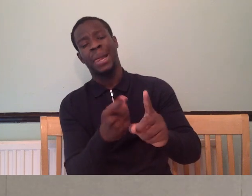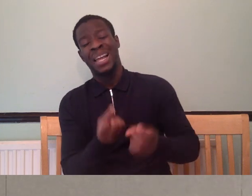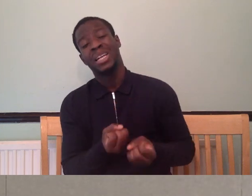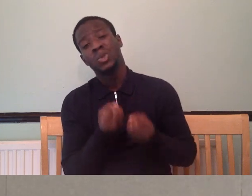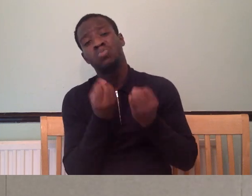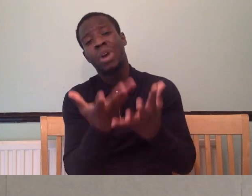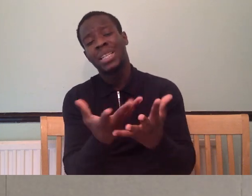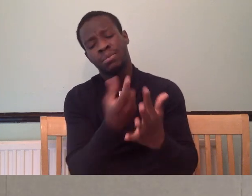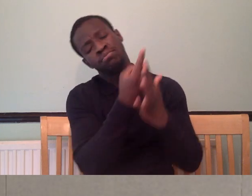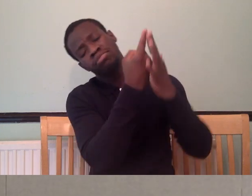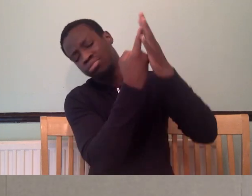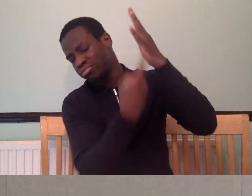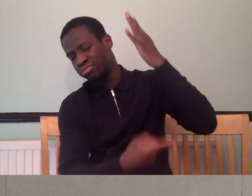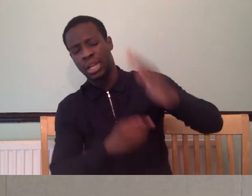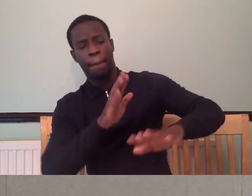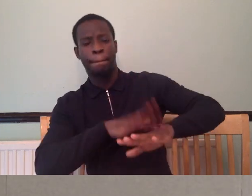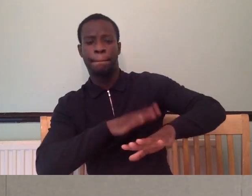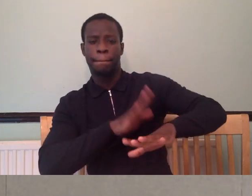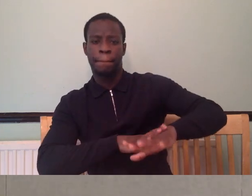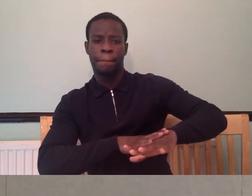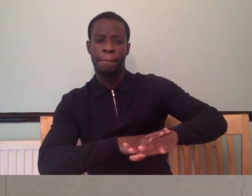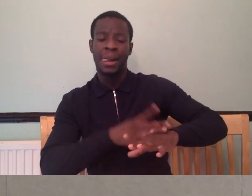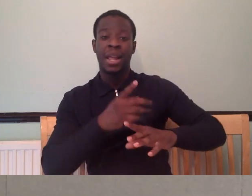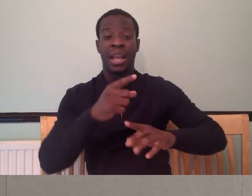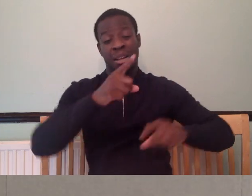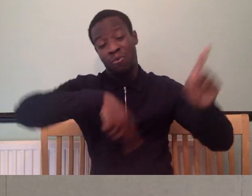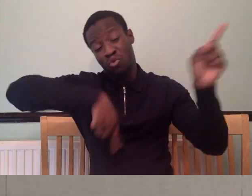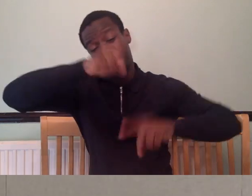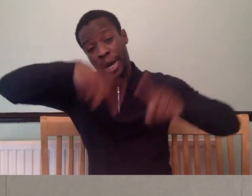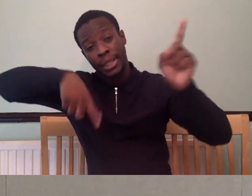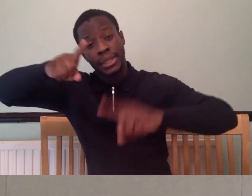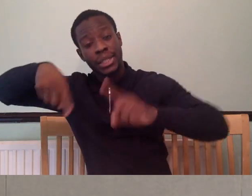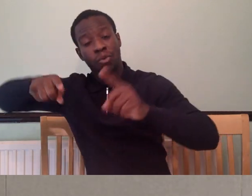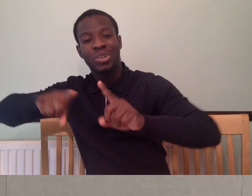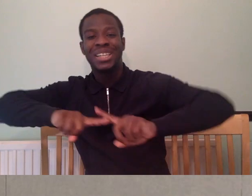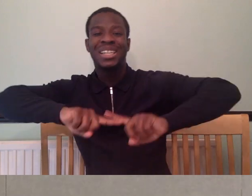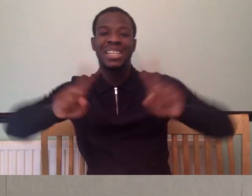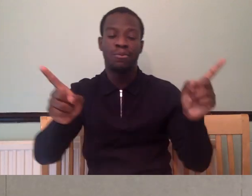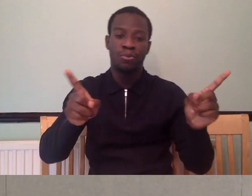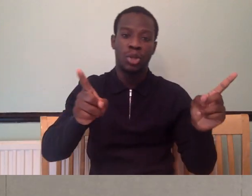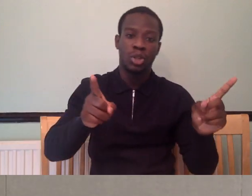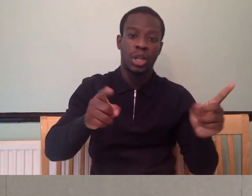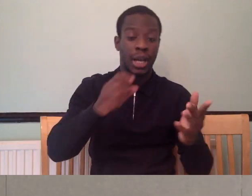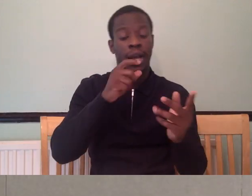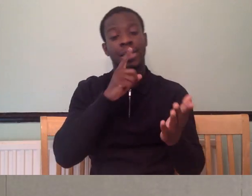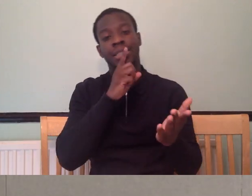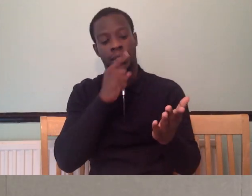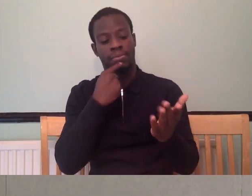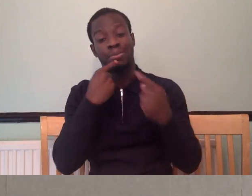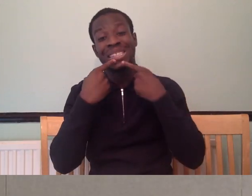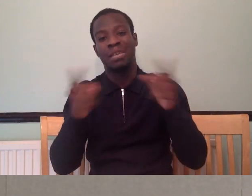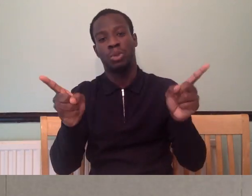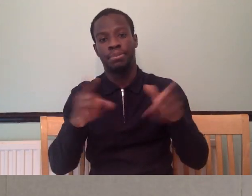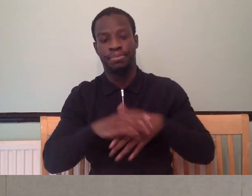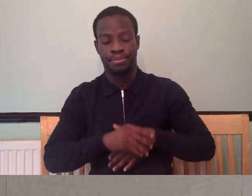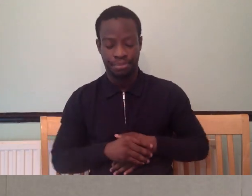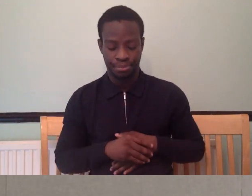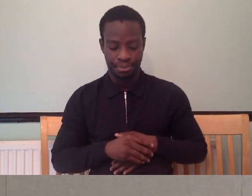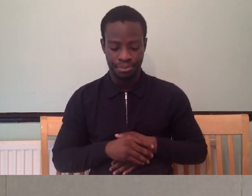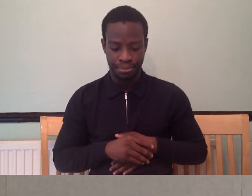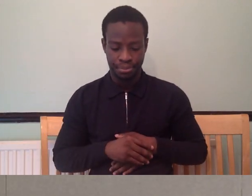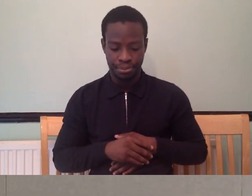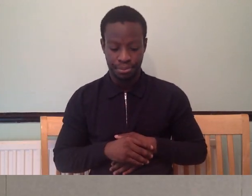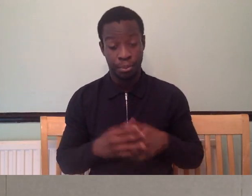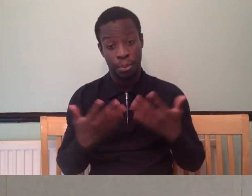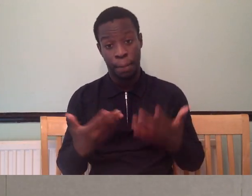expressed again and again in a variety of different biblical statements. And our reading this morning